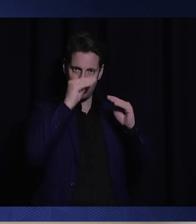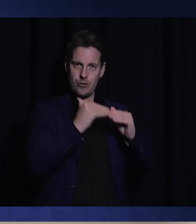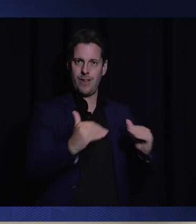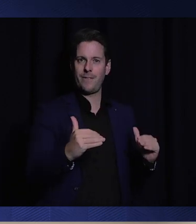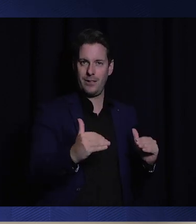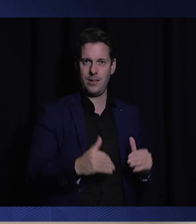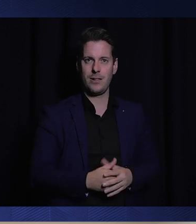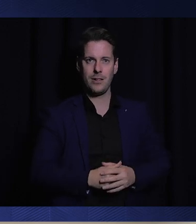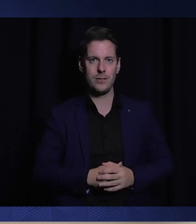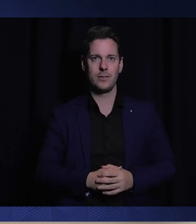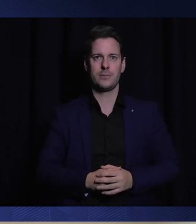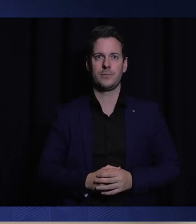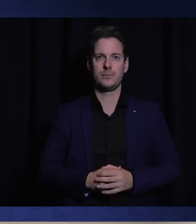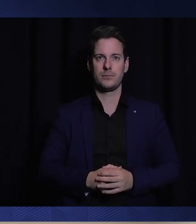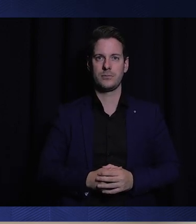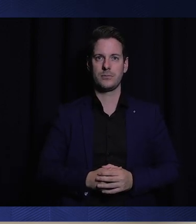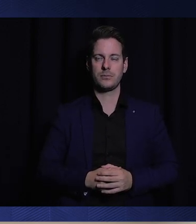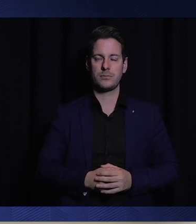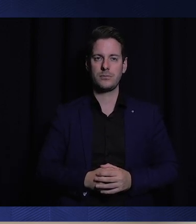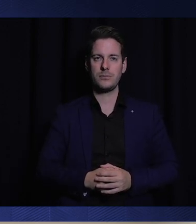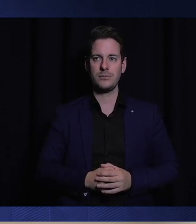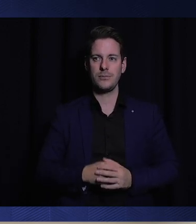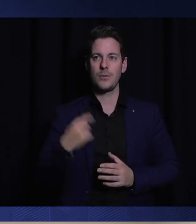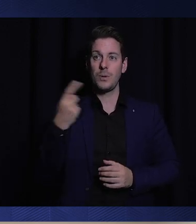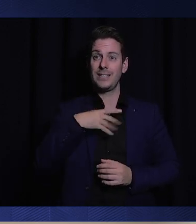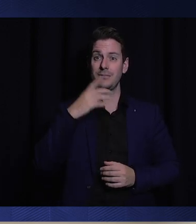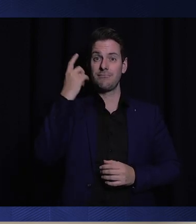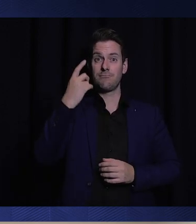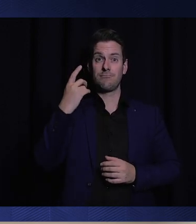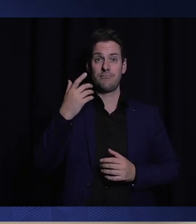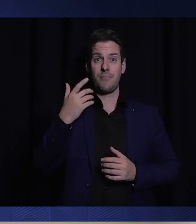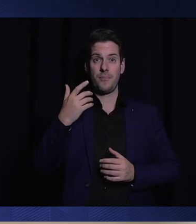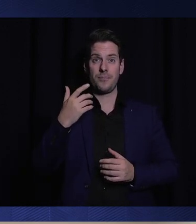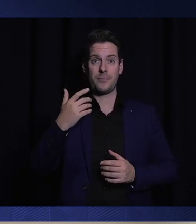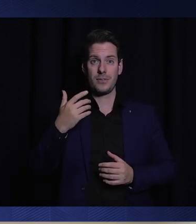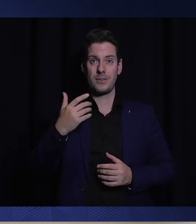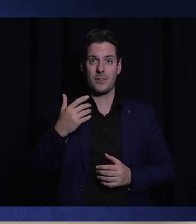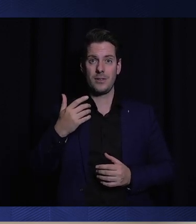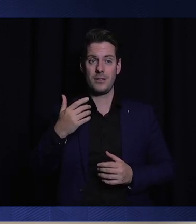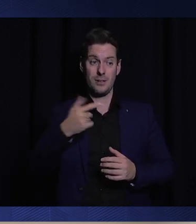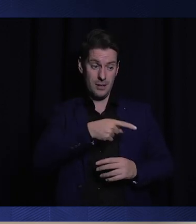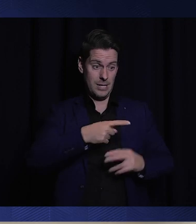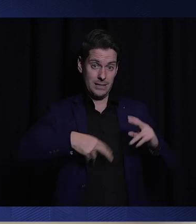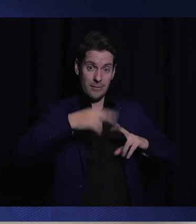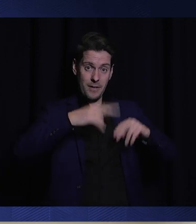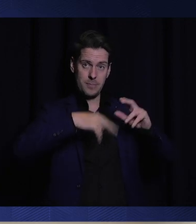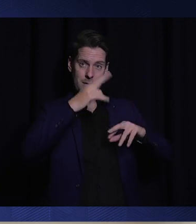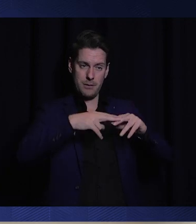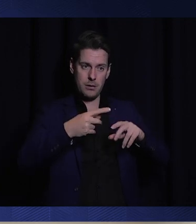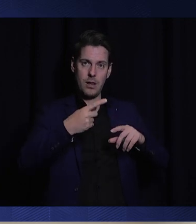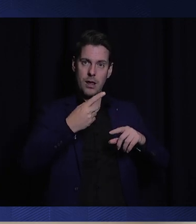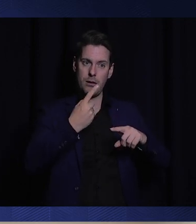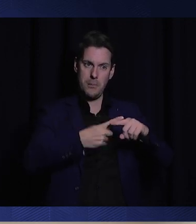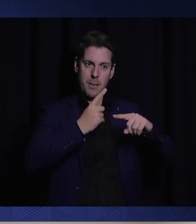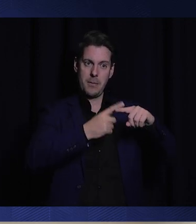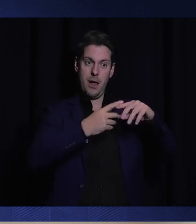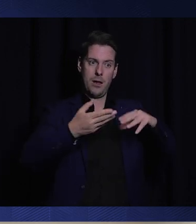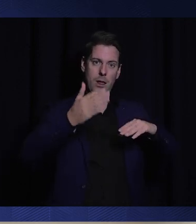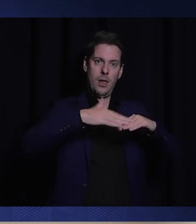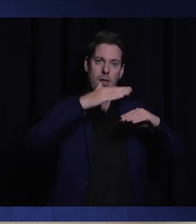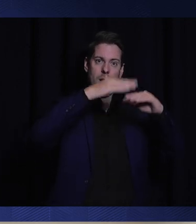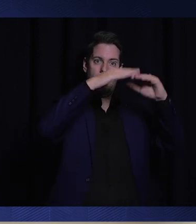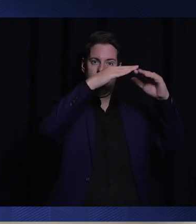accepting in terms of the broader holistic challenges we face around development, but also protecting our environment? And secondly, how can, in terms of